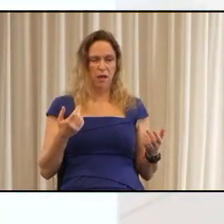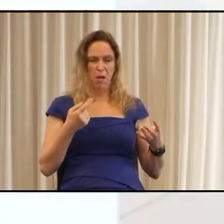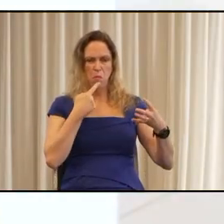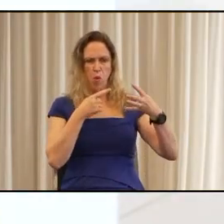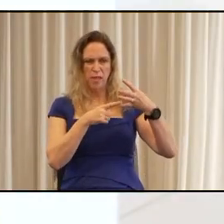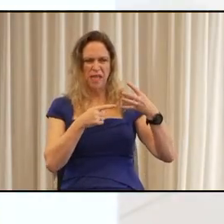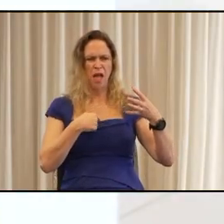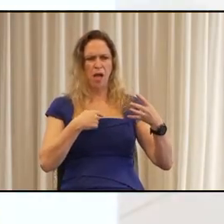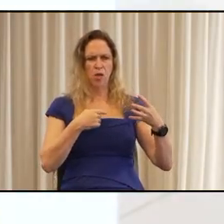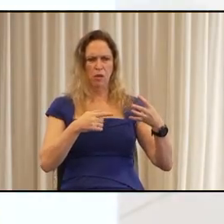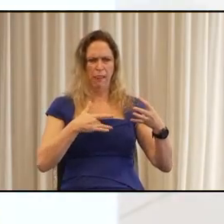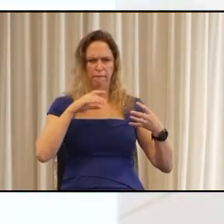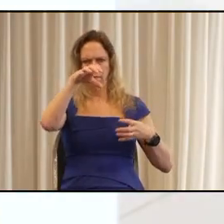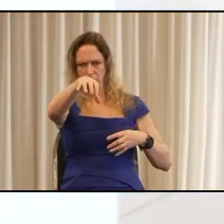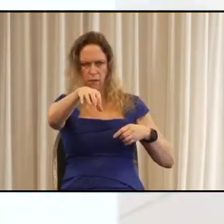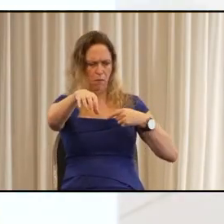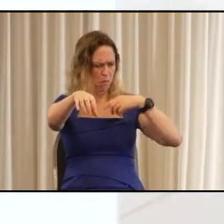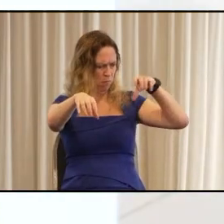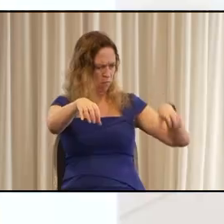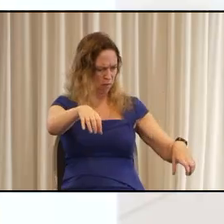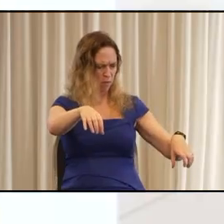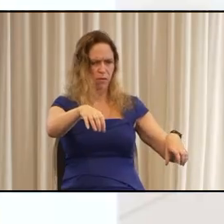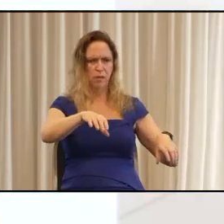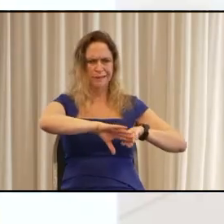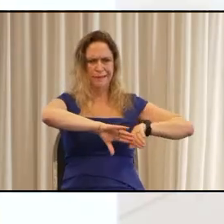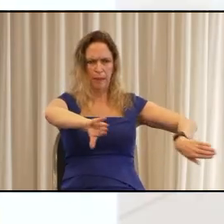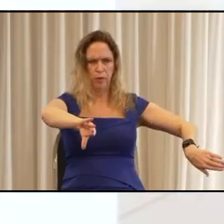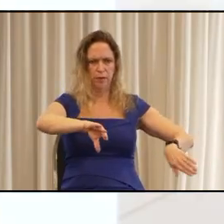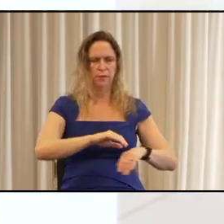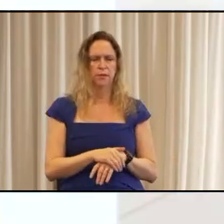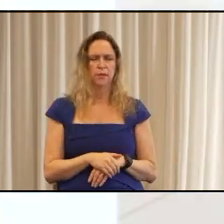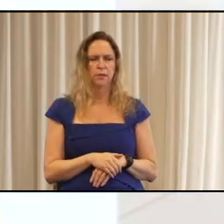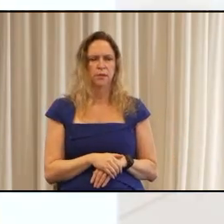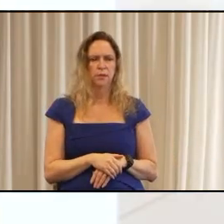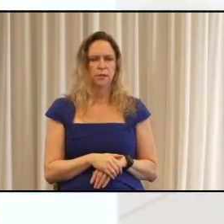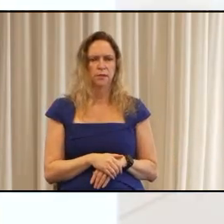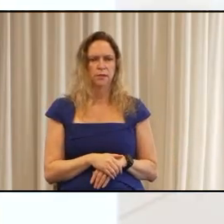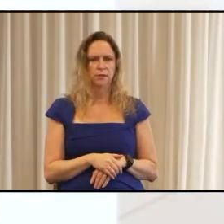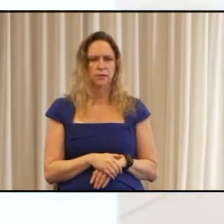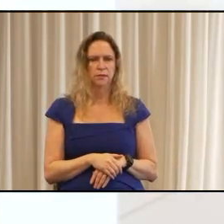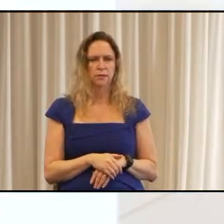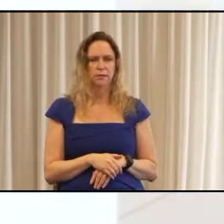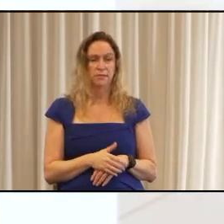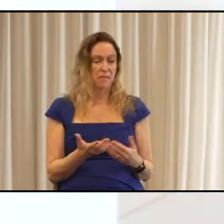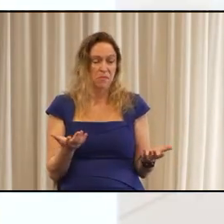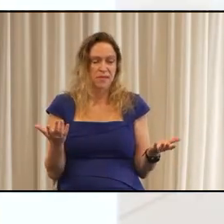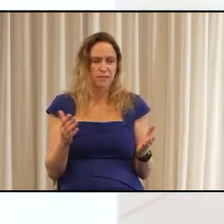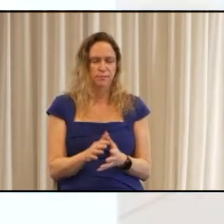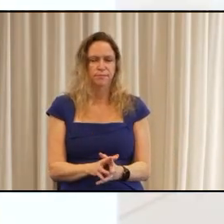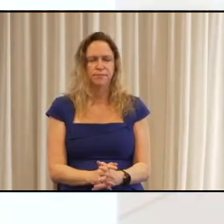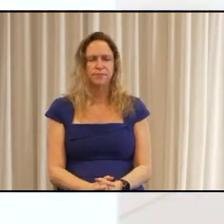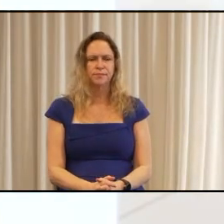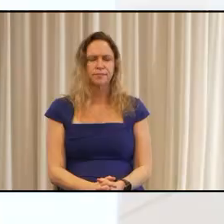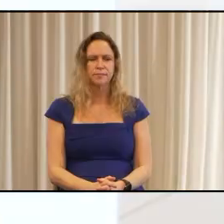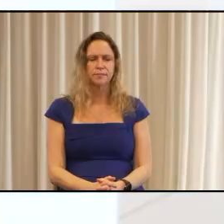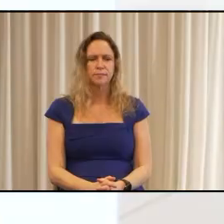he lived in this house, and I should live in my house, and he should live in his. And that was all there was to it. And